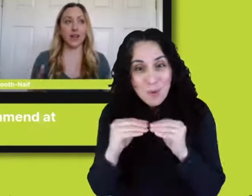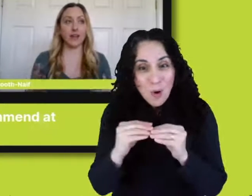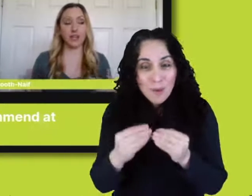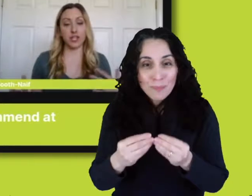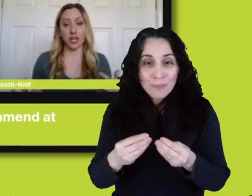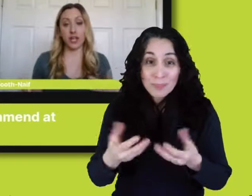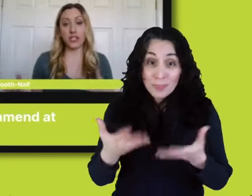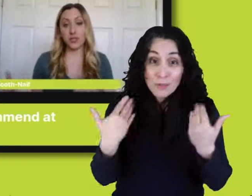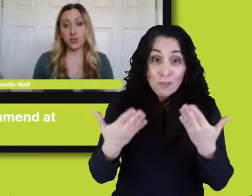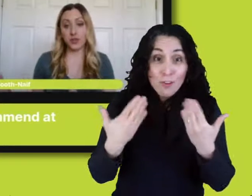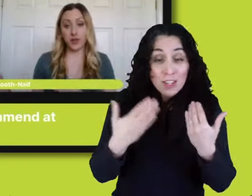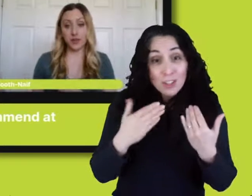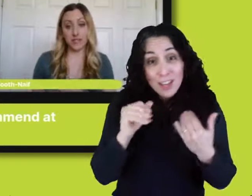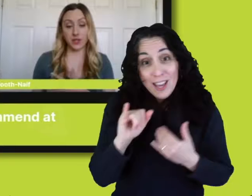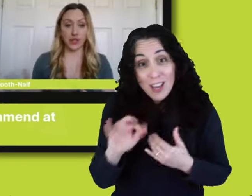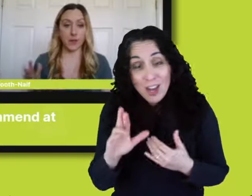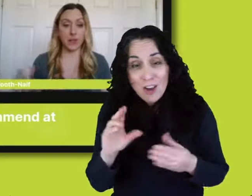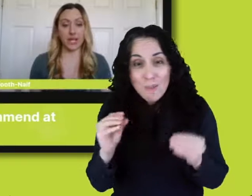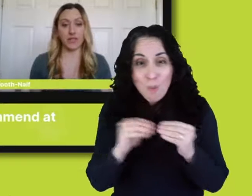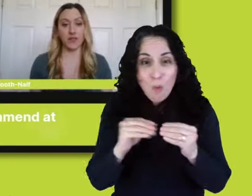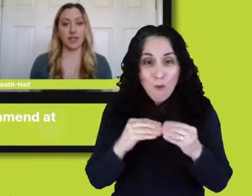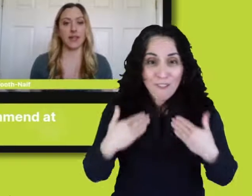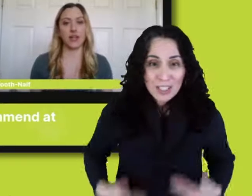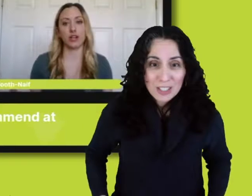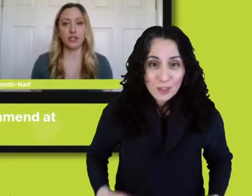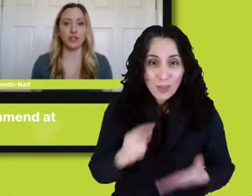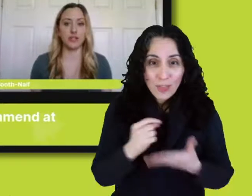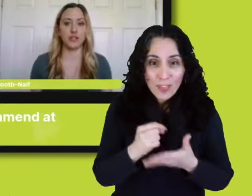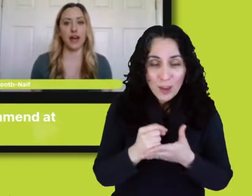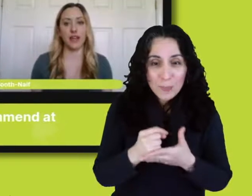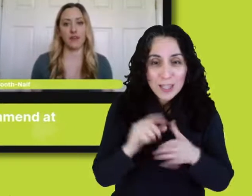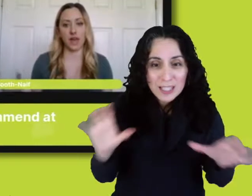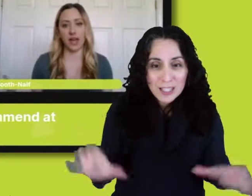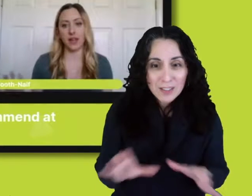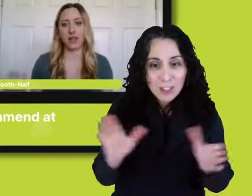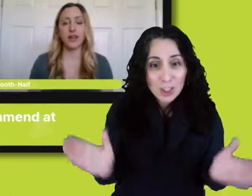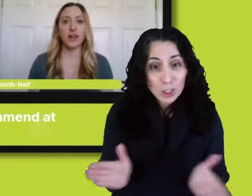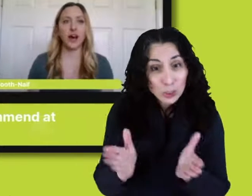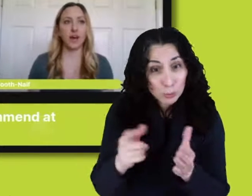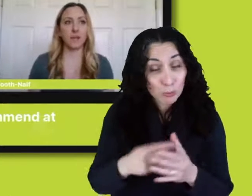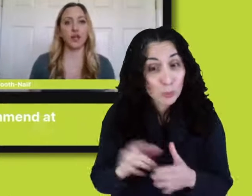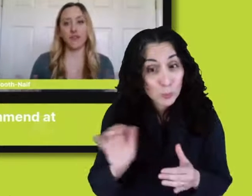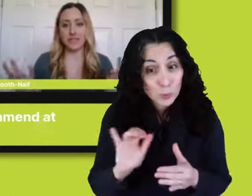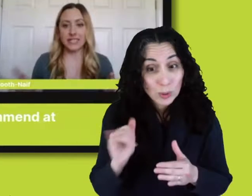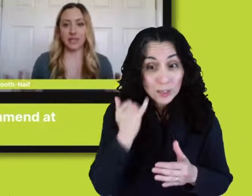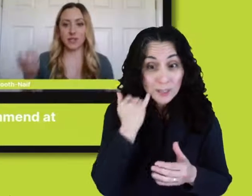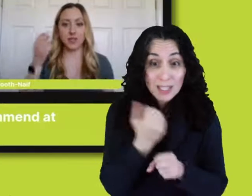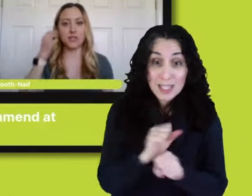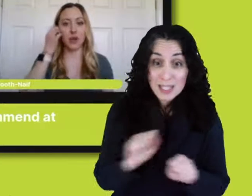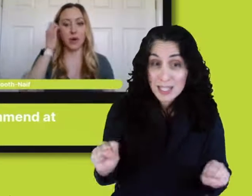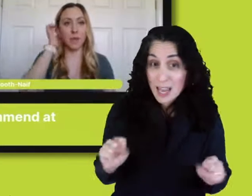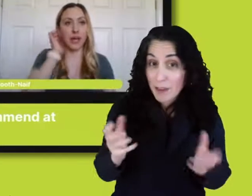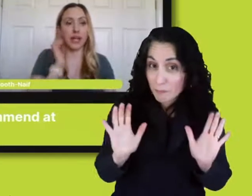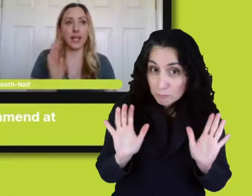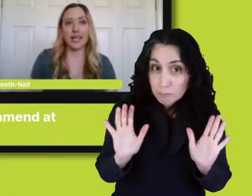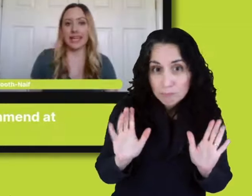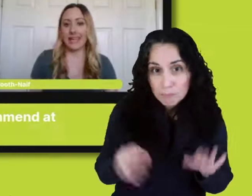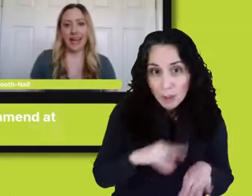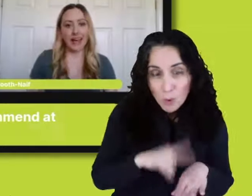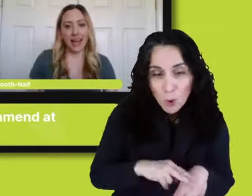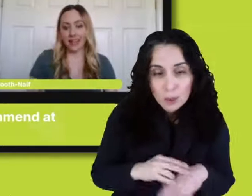outside and get fresh air and do, physical therapy activities, I encourage you to do that if you can, if it's safe to do so.